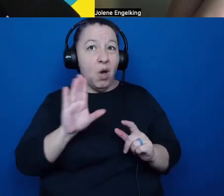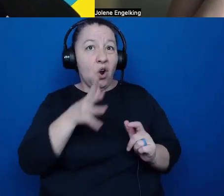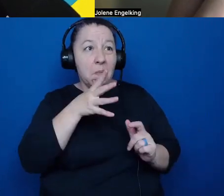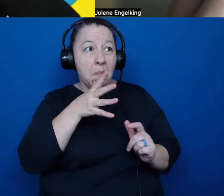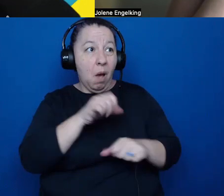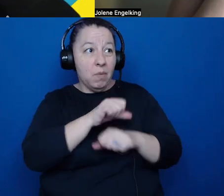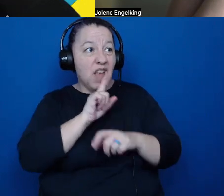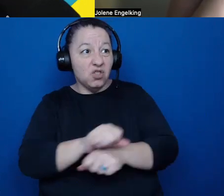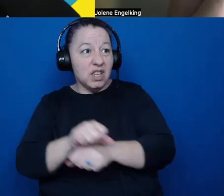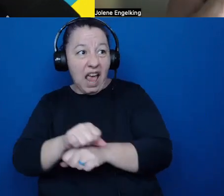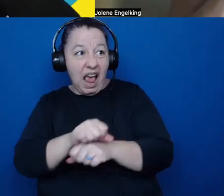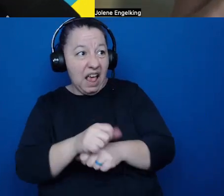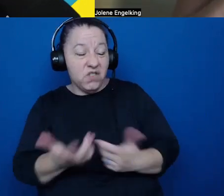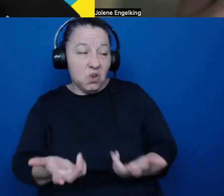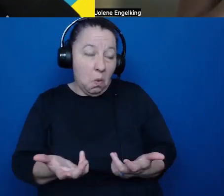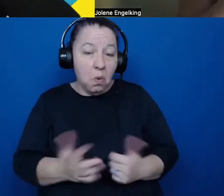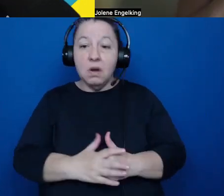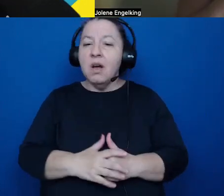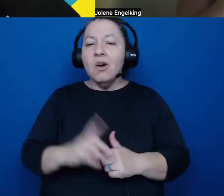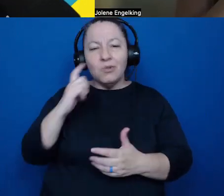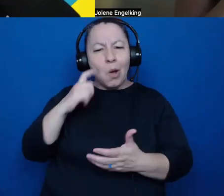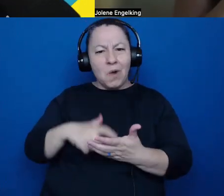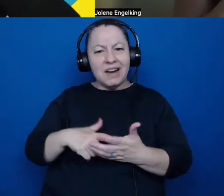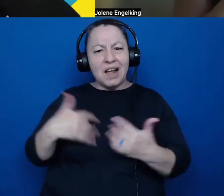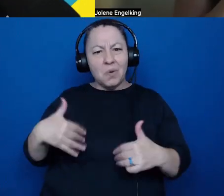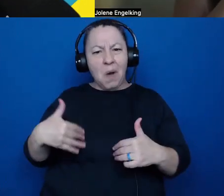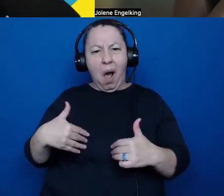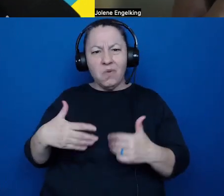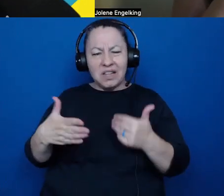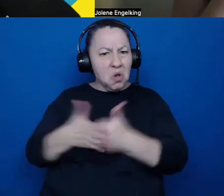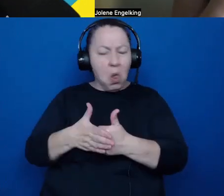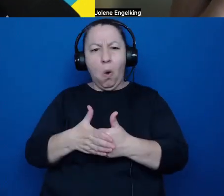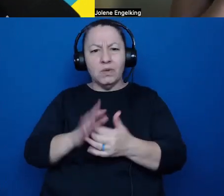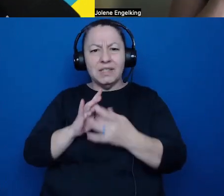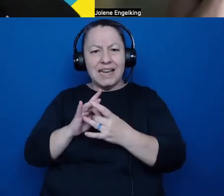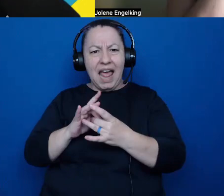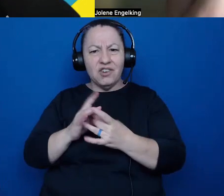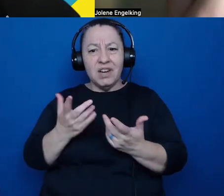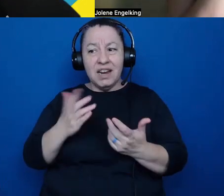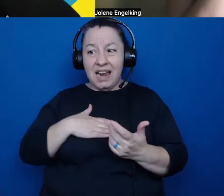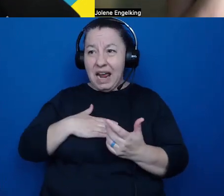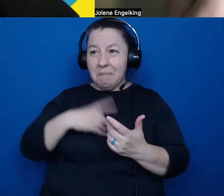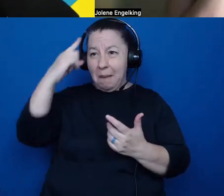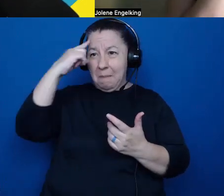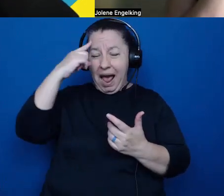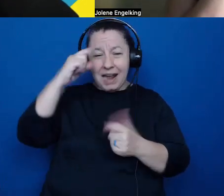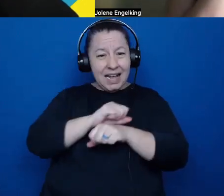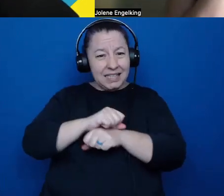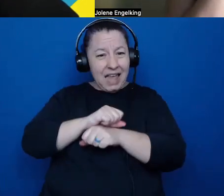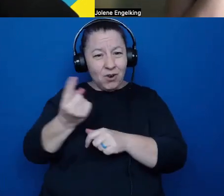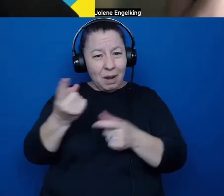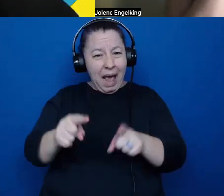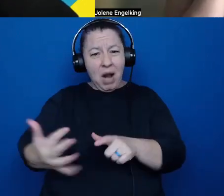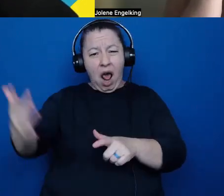slave. And I'm recognizing like that's such a close connection. And I'm like, because in my head, slavery is something that happened so long